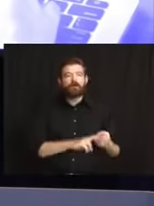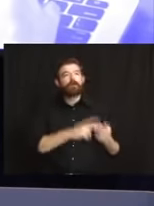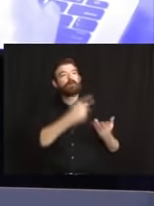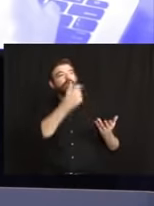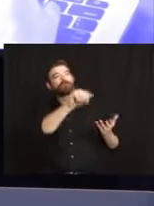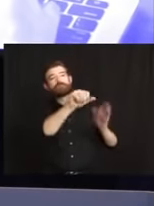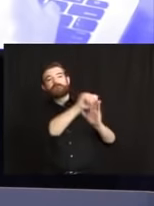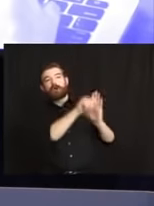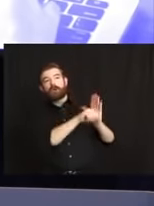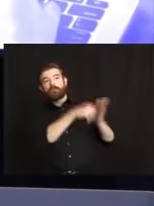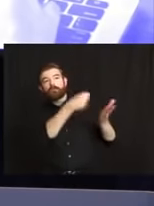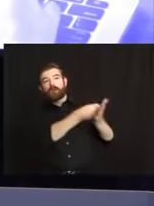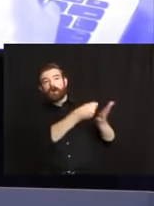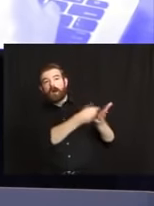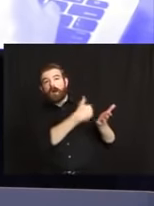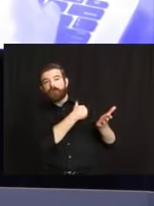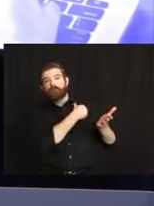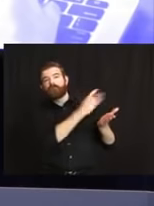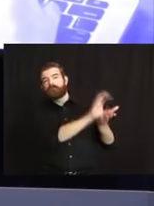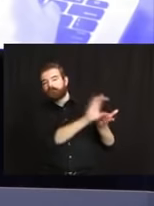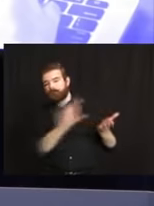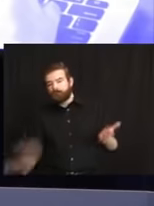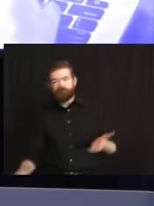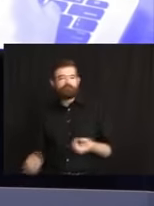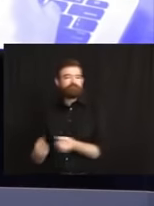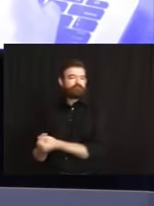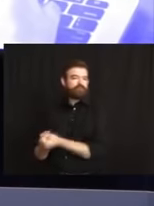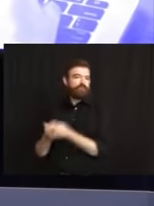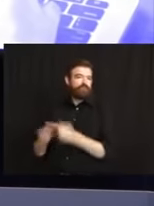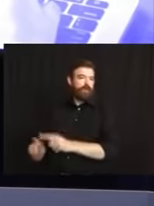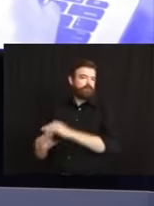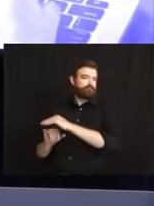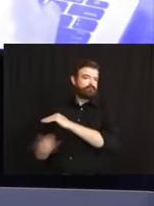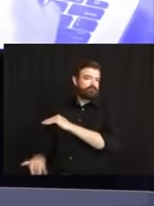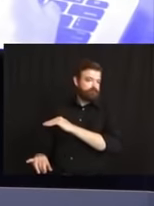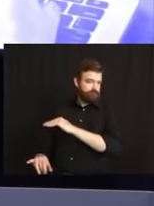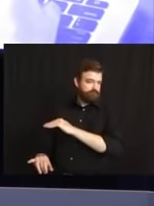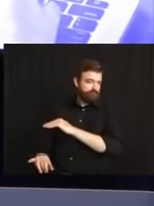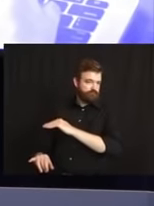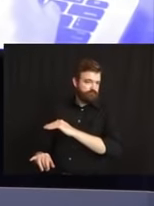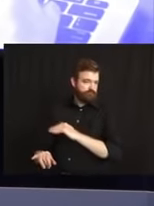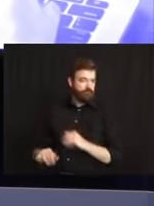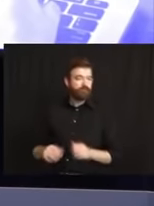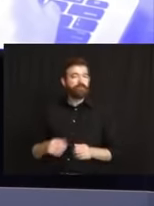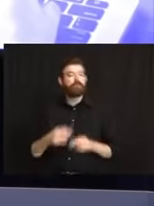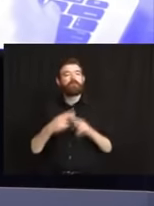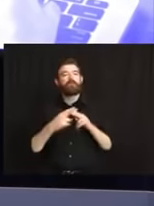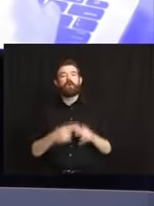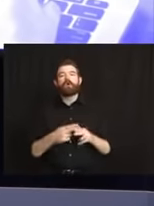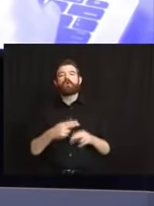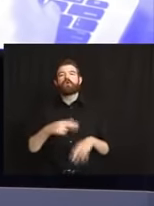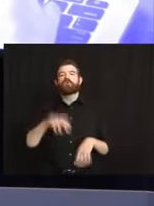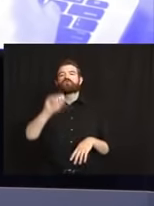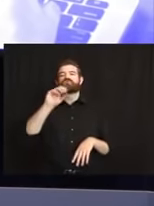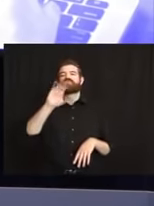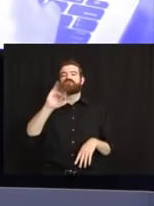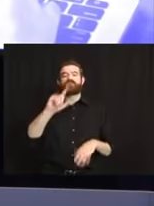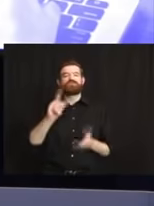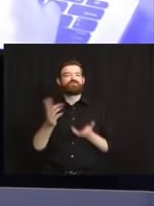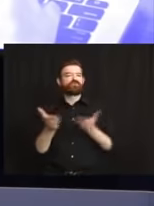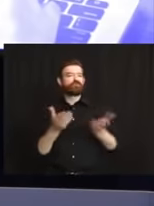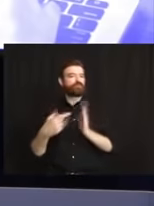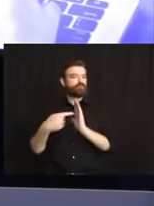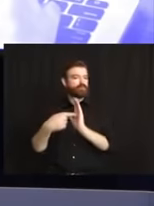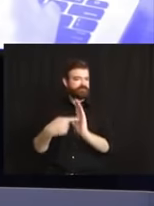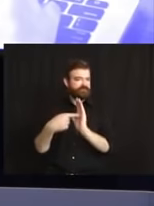way. So the model that we've put up for isolation and quarantine is what we call a social service model, as